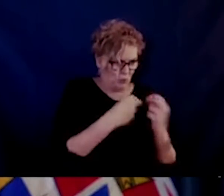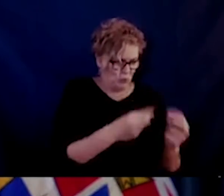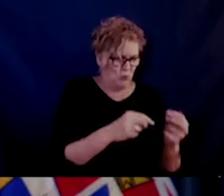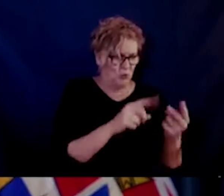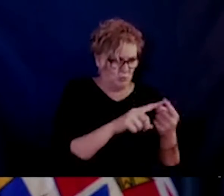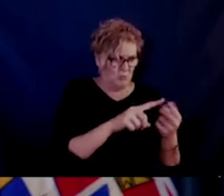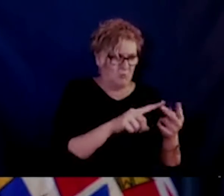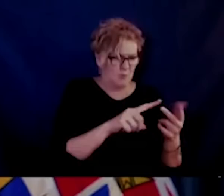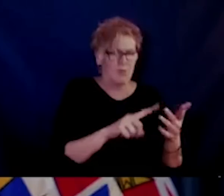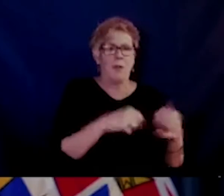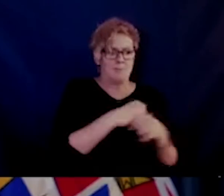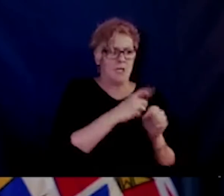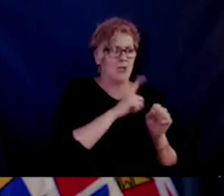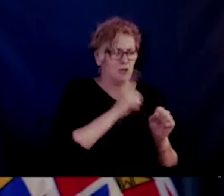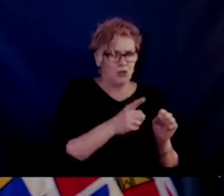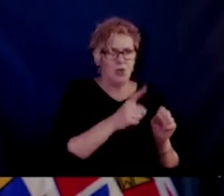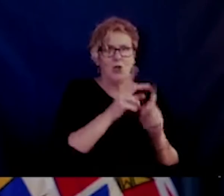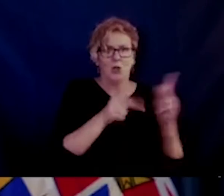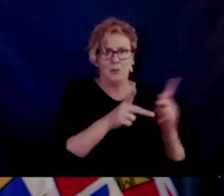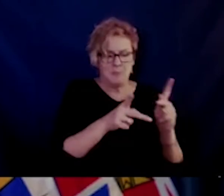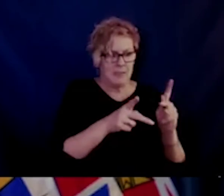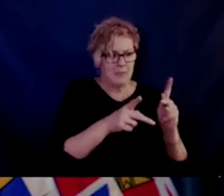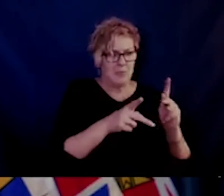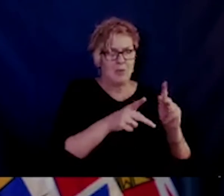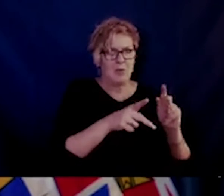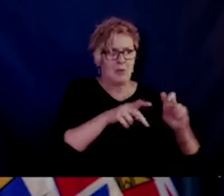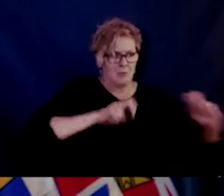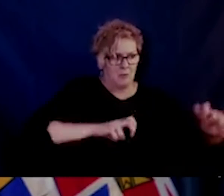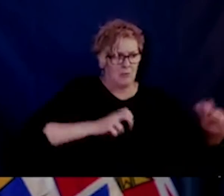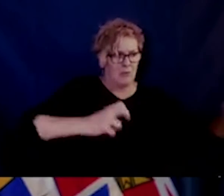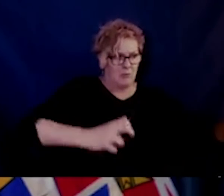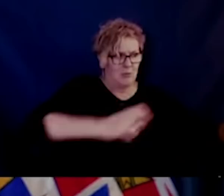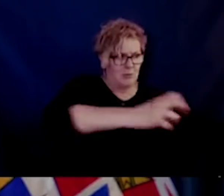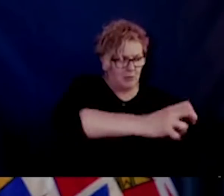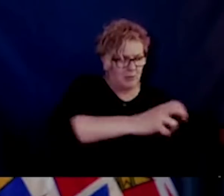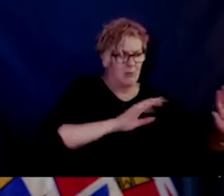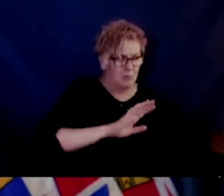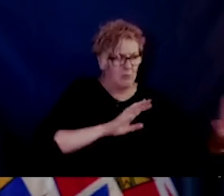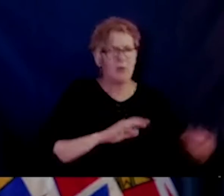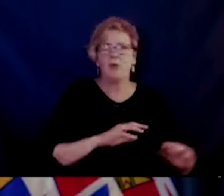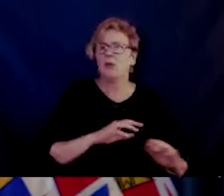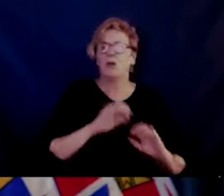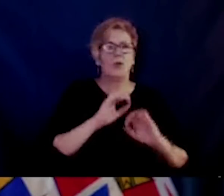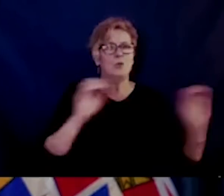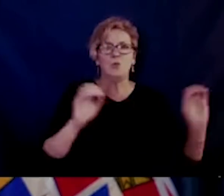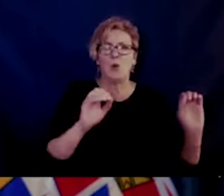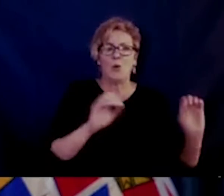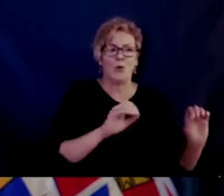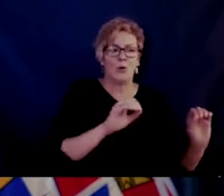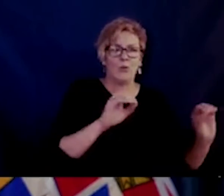bubbles, that we have small numbers at the tables, that the servers are wearing masks, all of those things in place. And I know that there's been